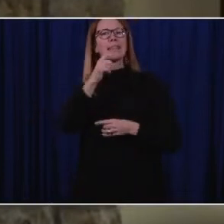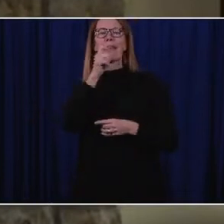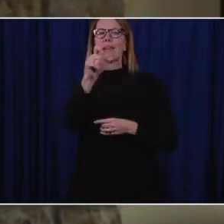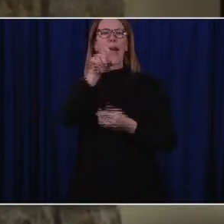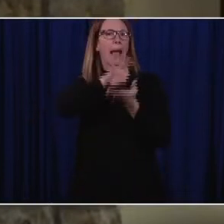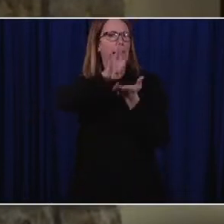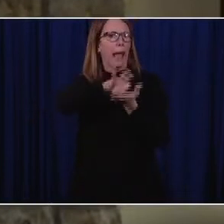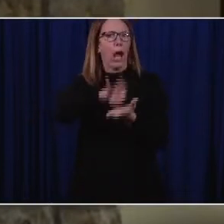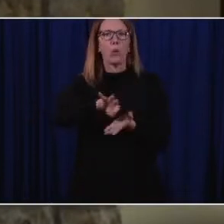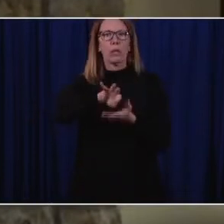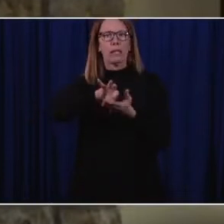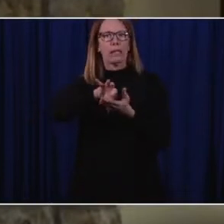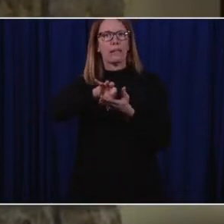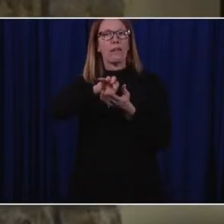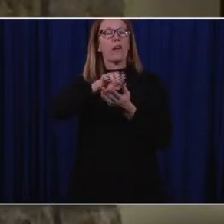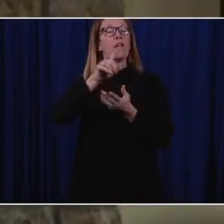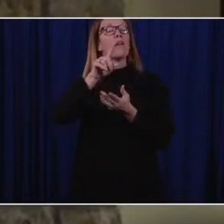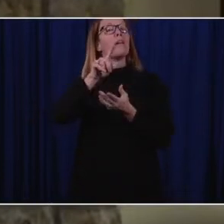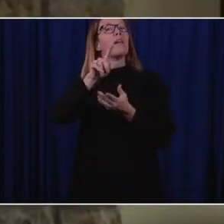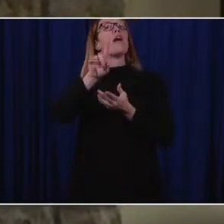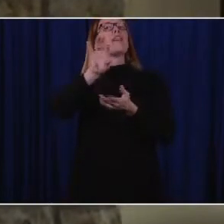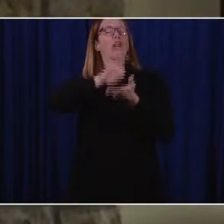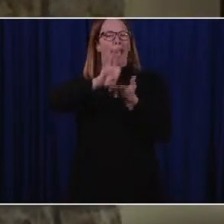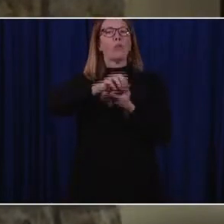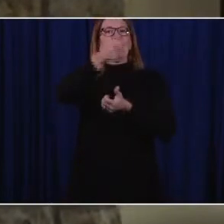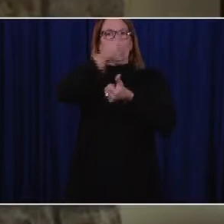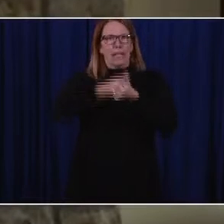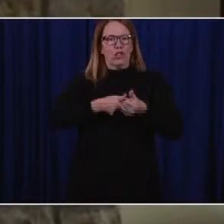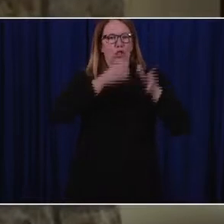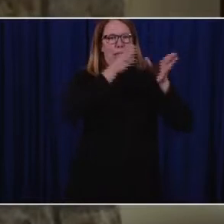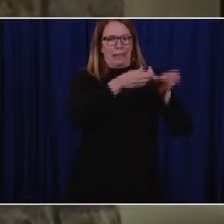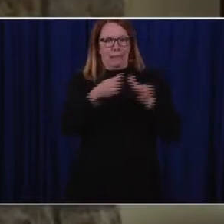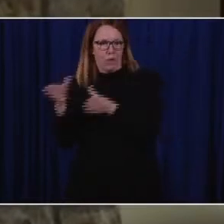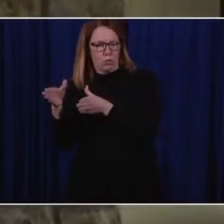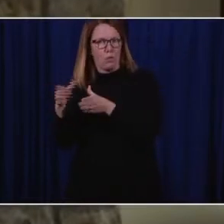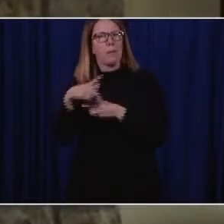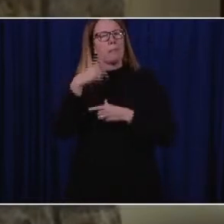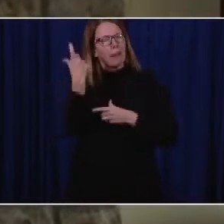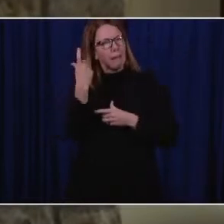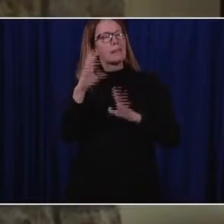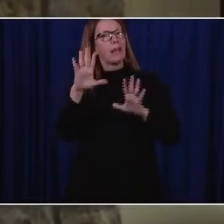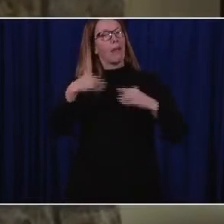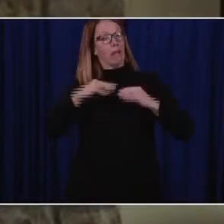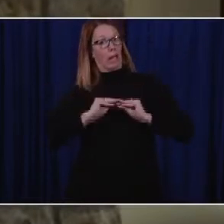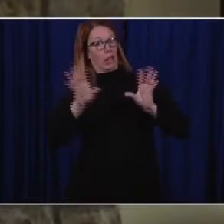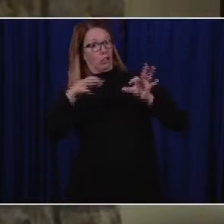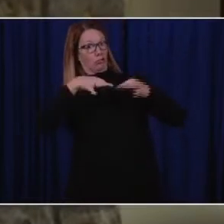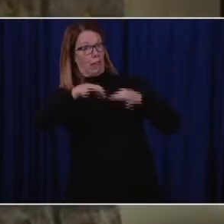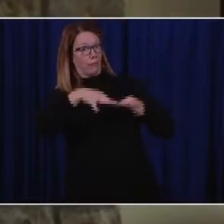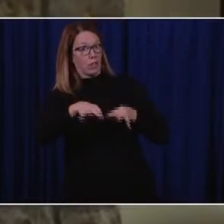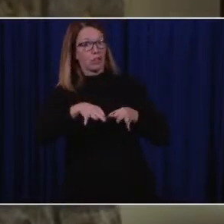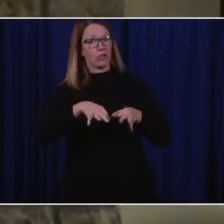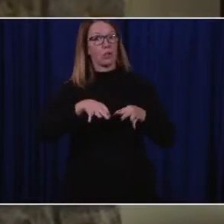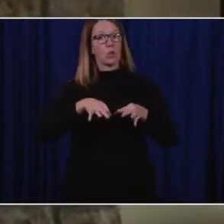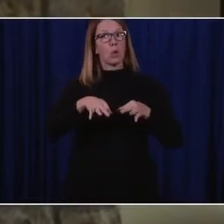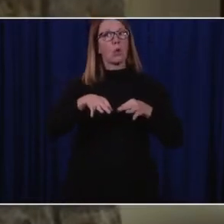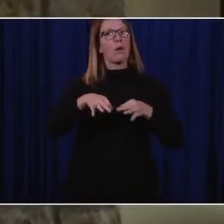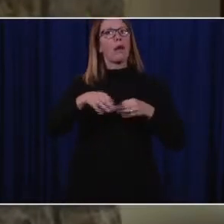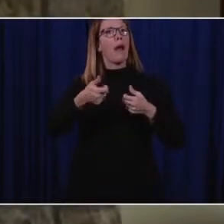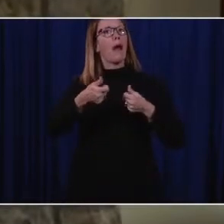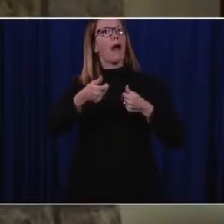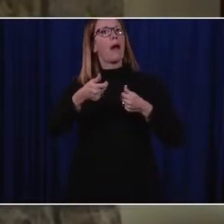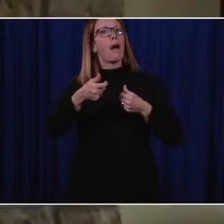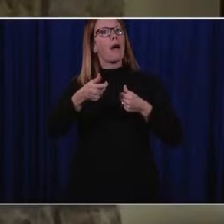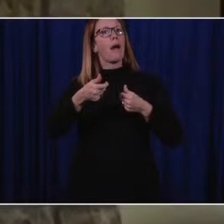case as an individual because there isn't clear definition of like what are new coronavirus cases on the